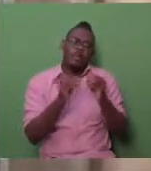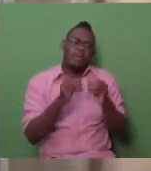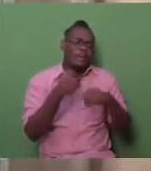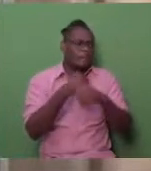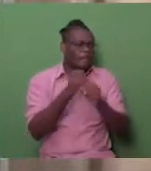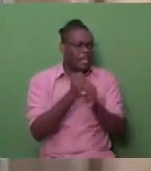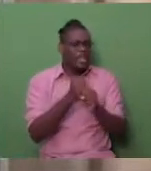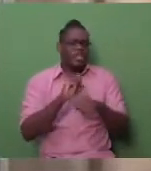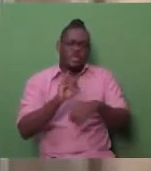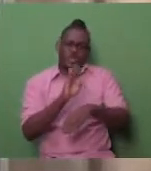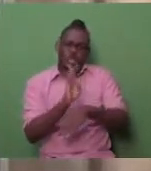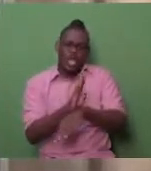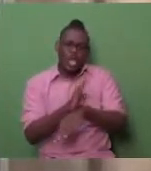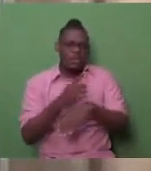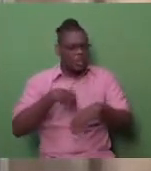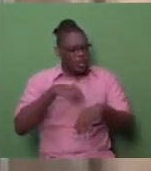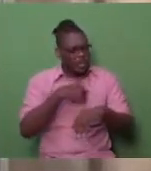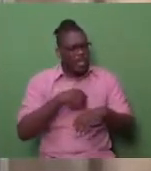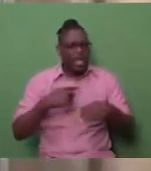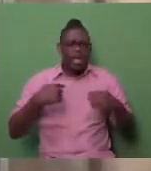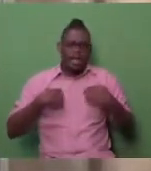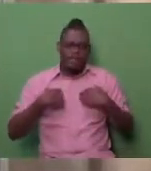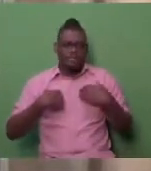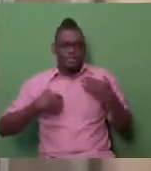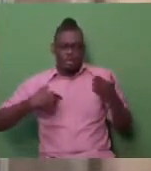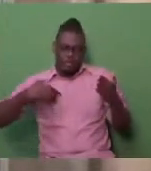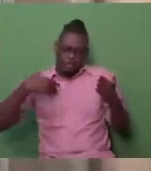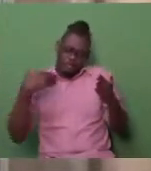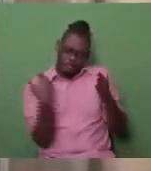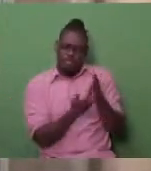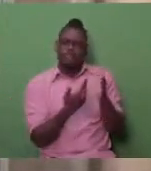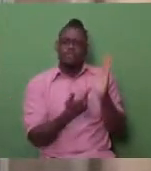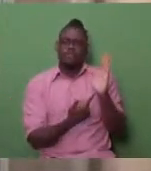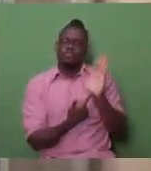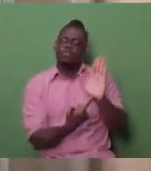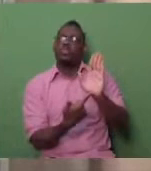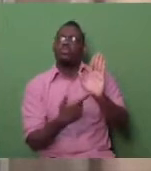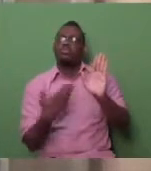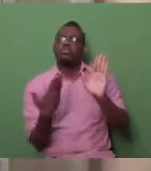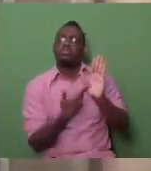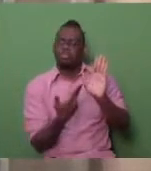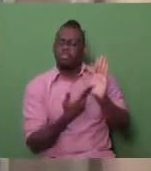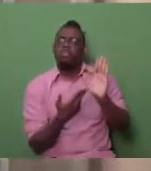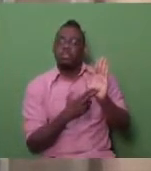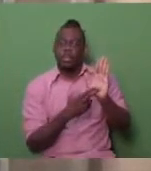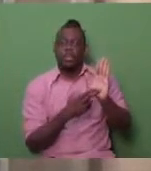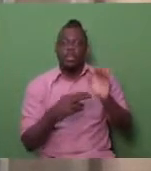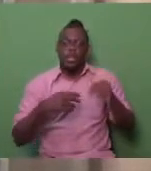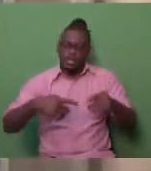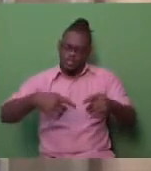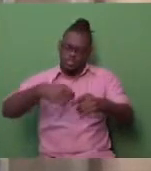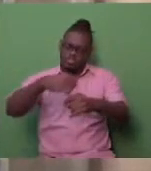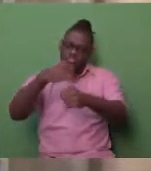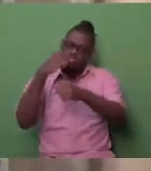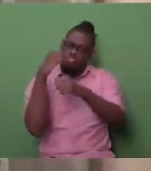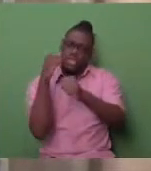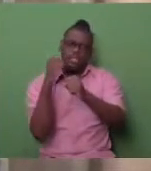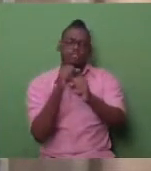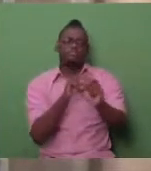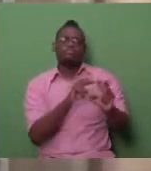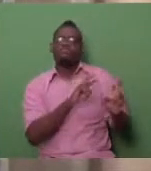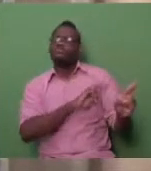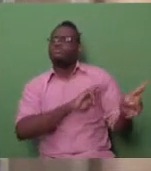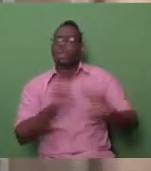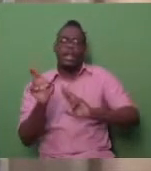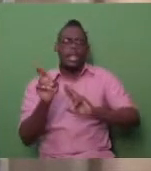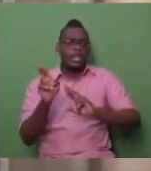Today, as always, we stand ready with a plan to rebuild our economy and restore stability. We